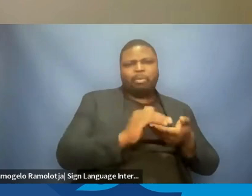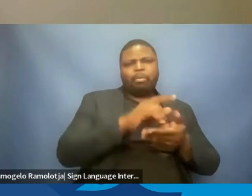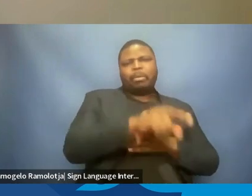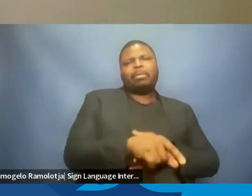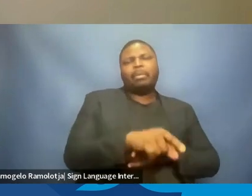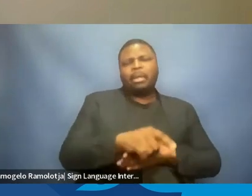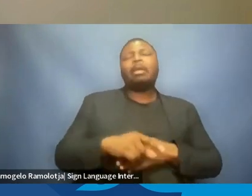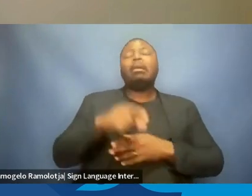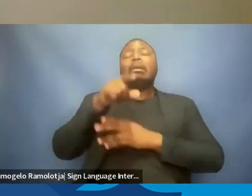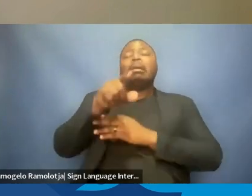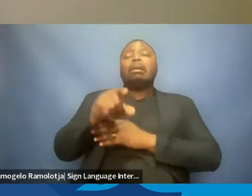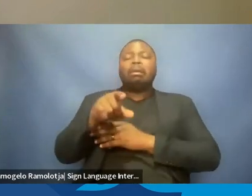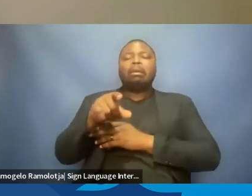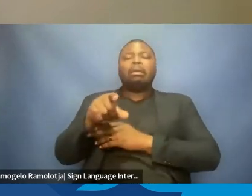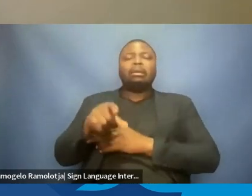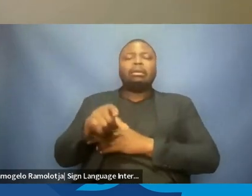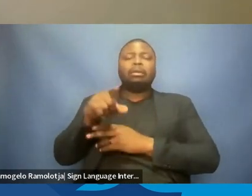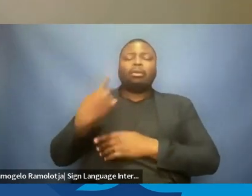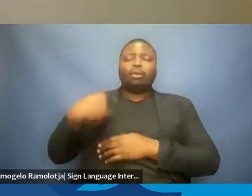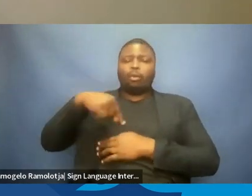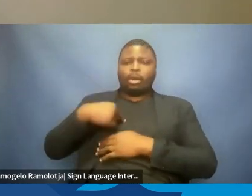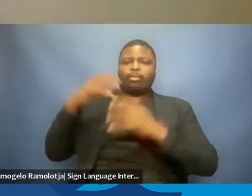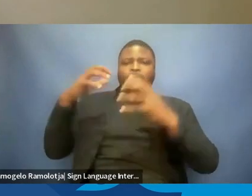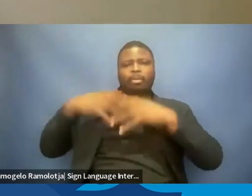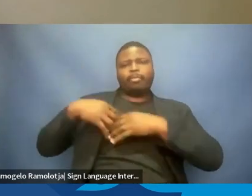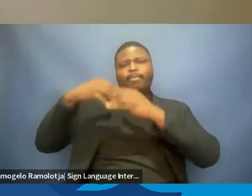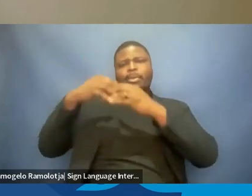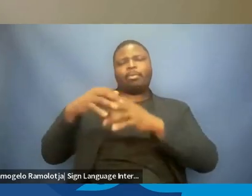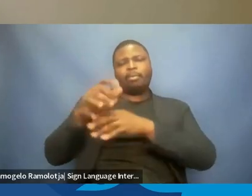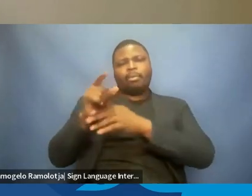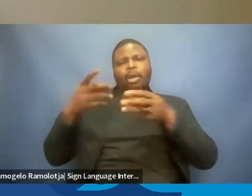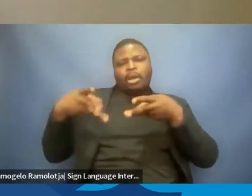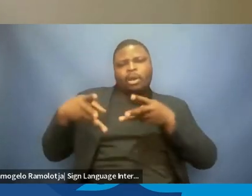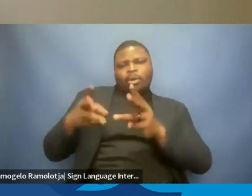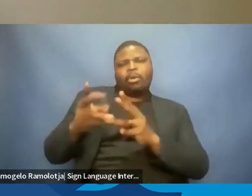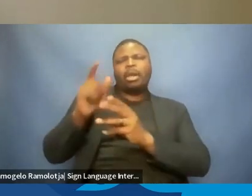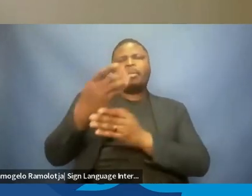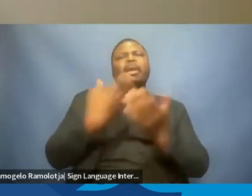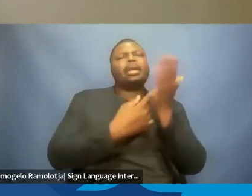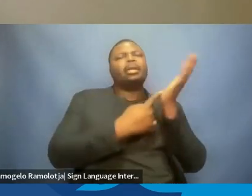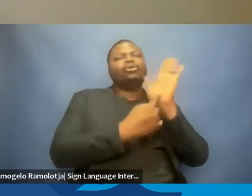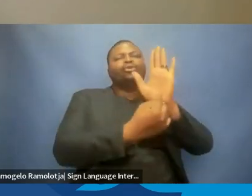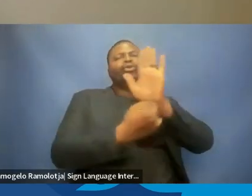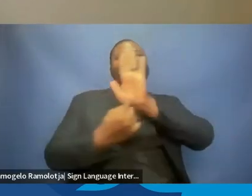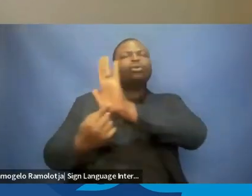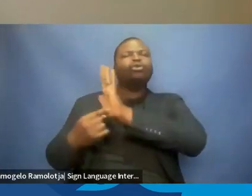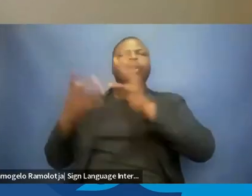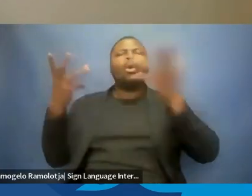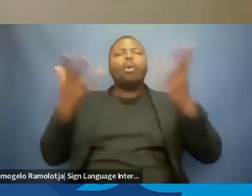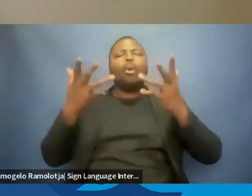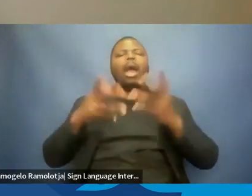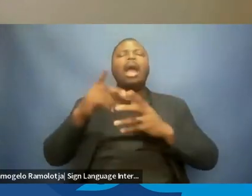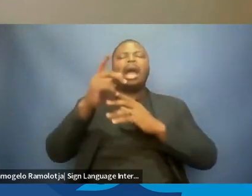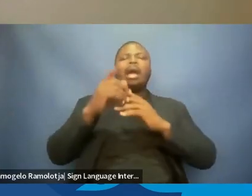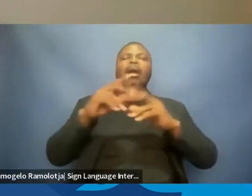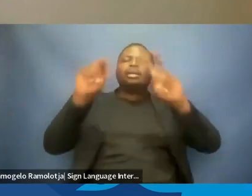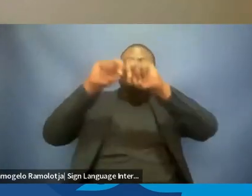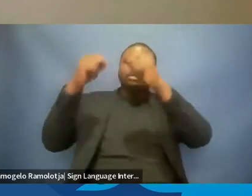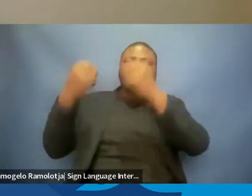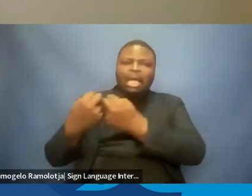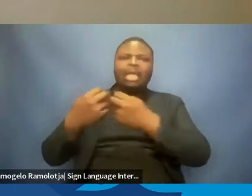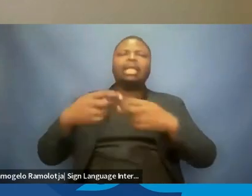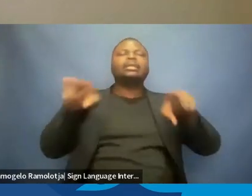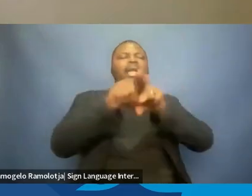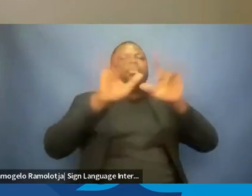a model that should really be showcased nationally and globally as it works with,